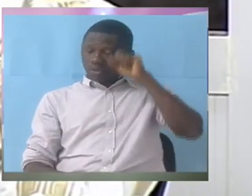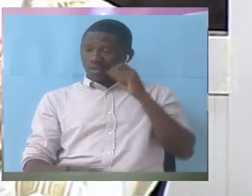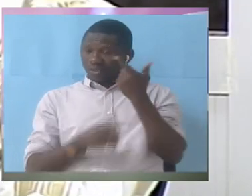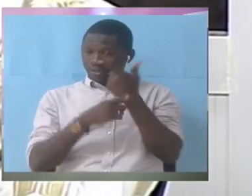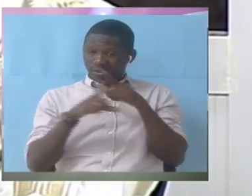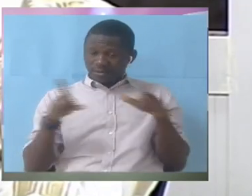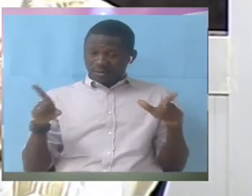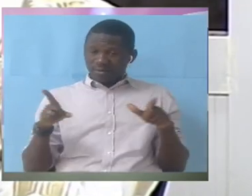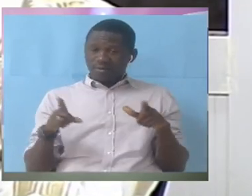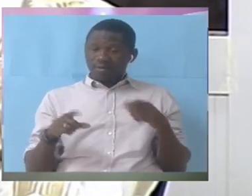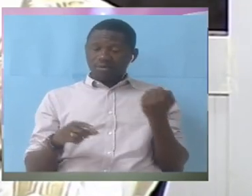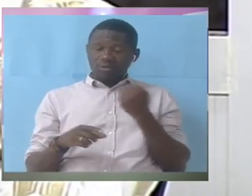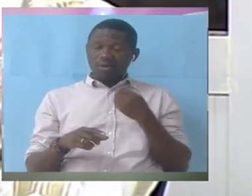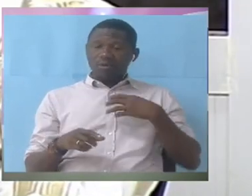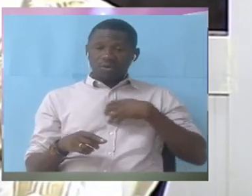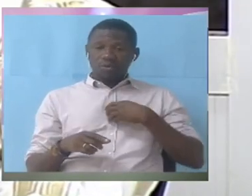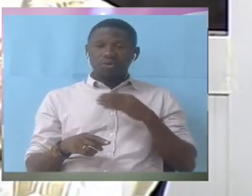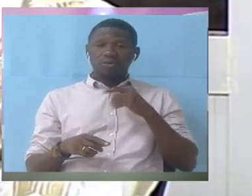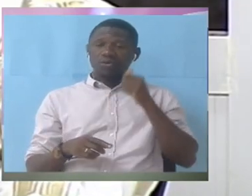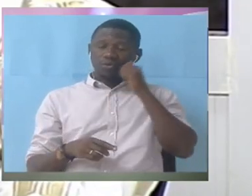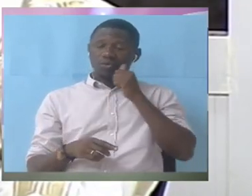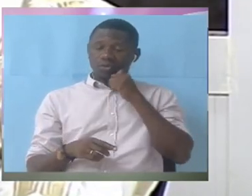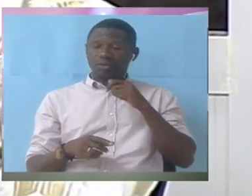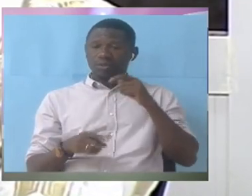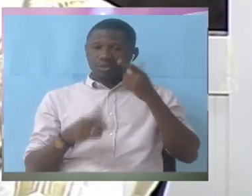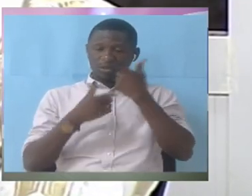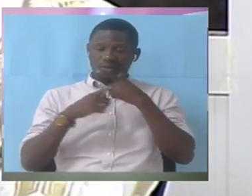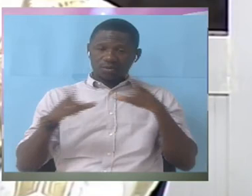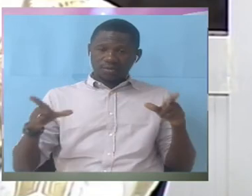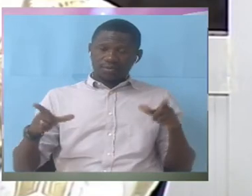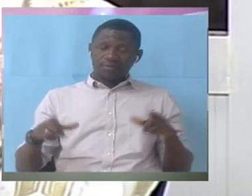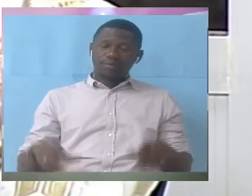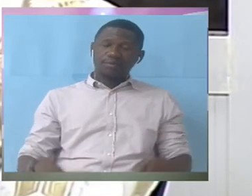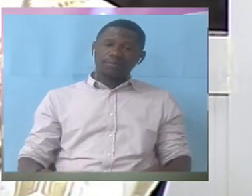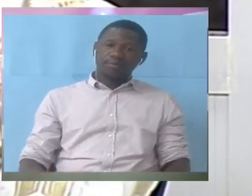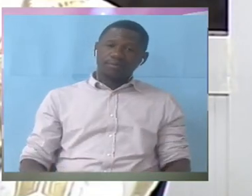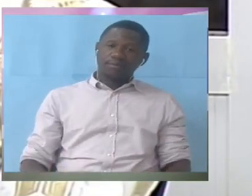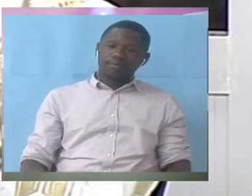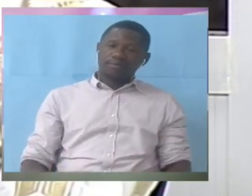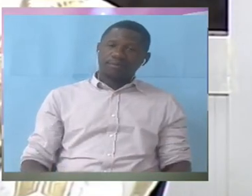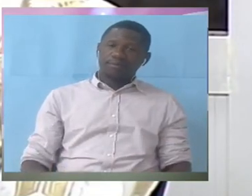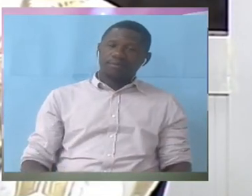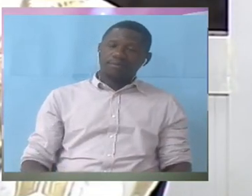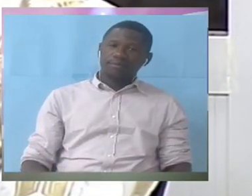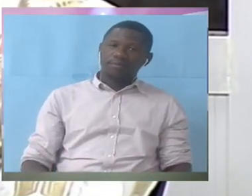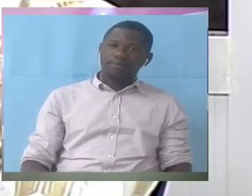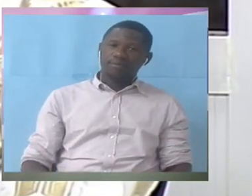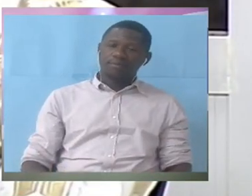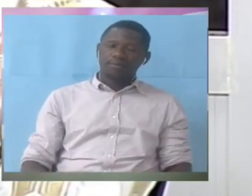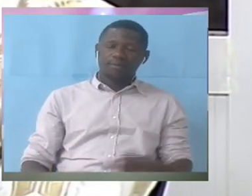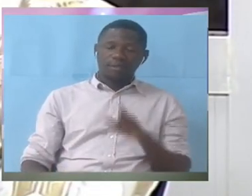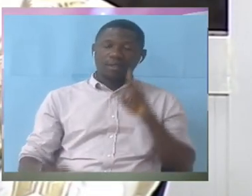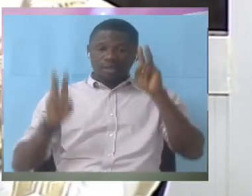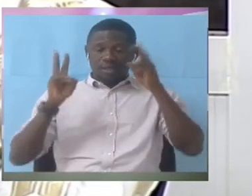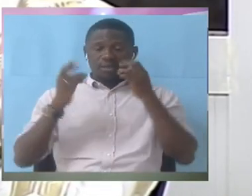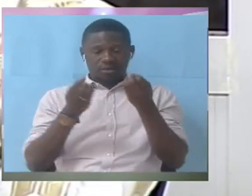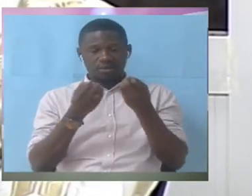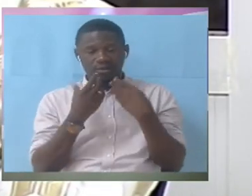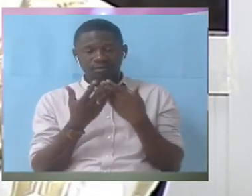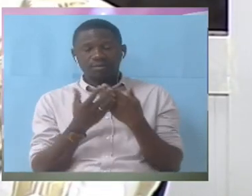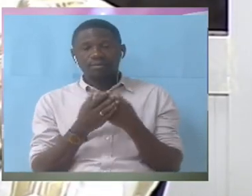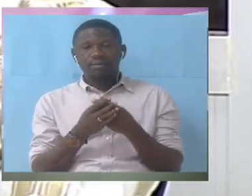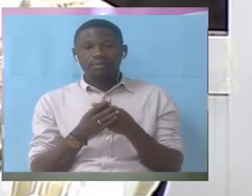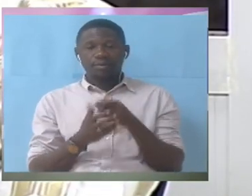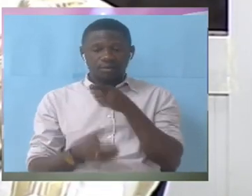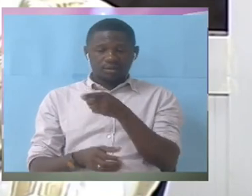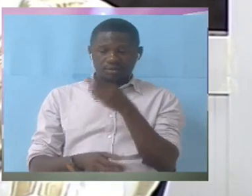because I want to use his language ma di nga deg di ngeen baye xel li ma wax na nim ko waxe la ko bëgga waxe he said to me munema